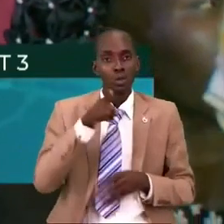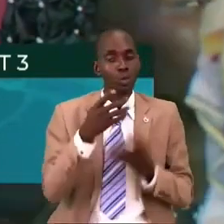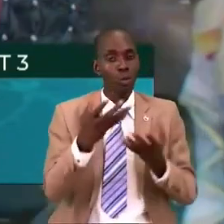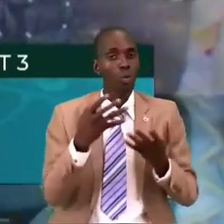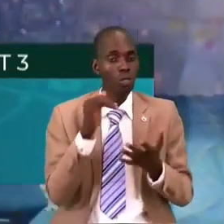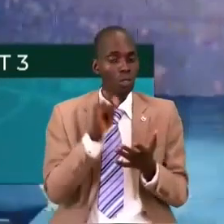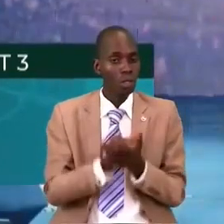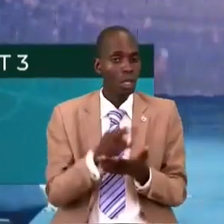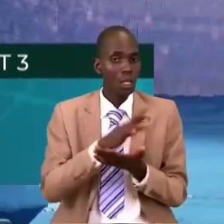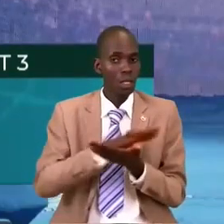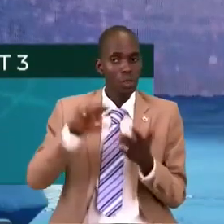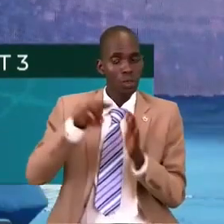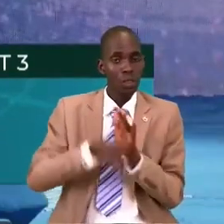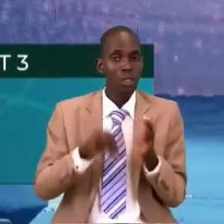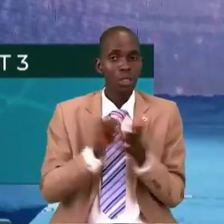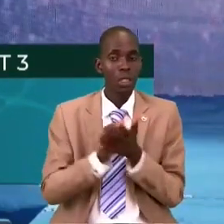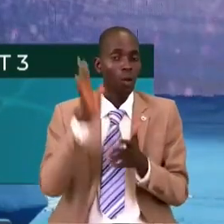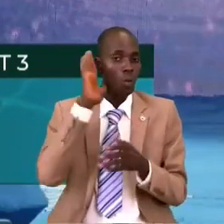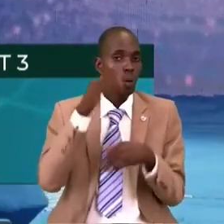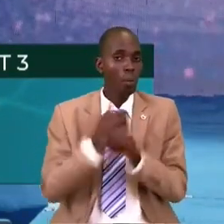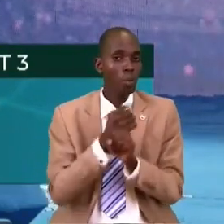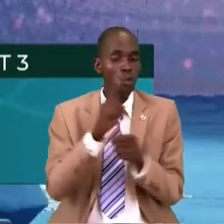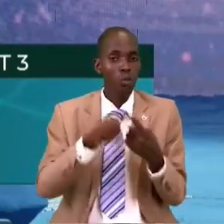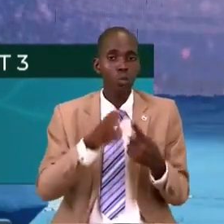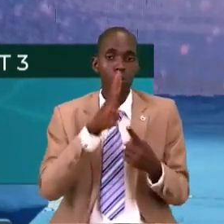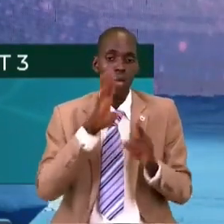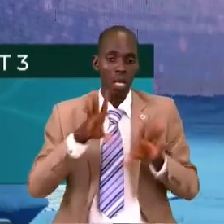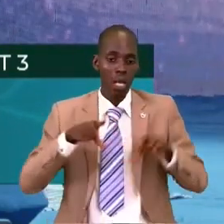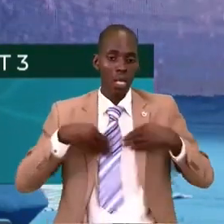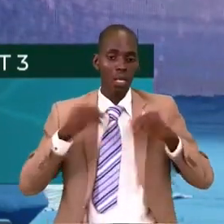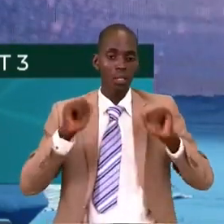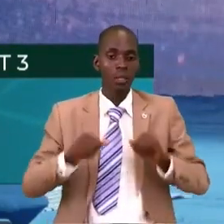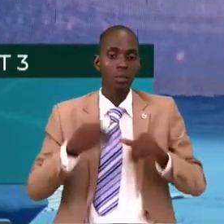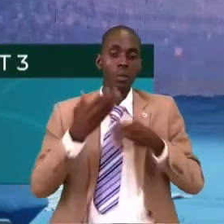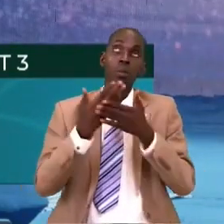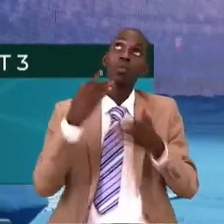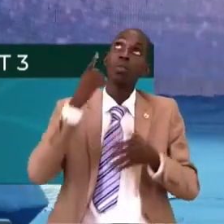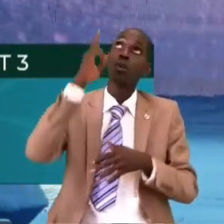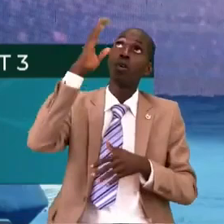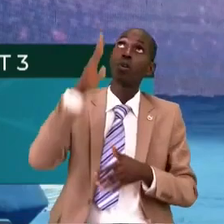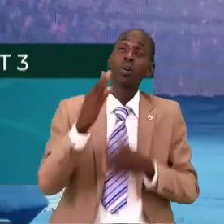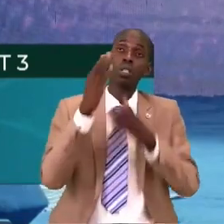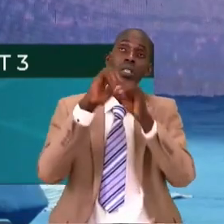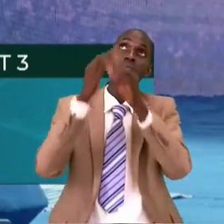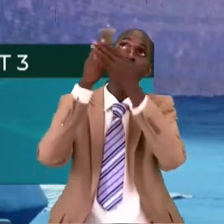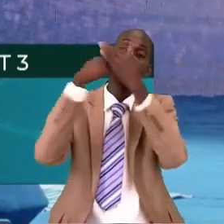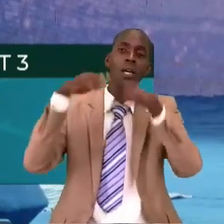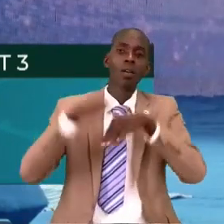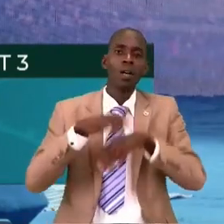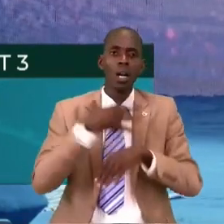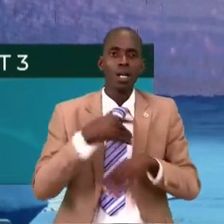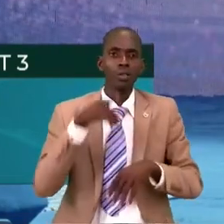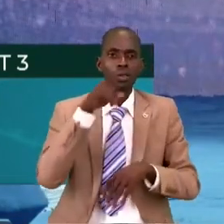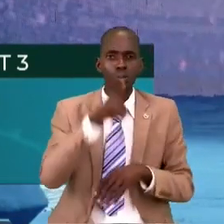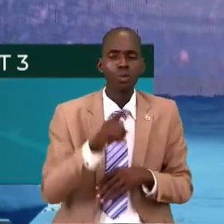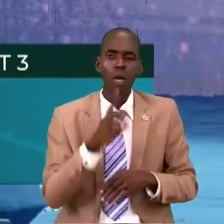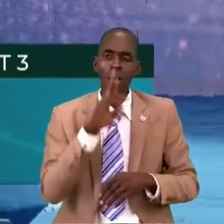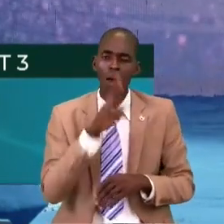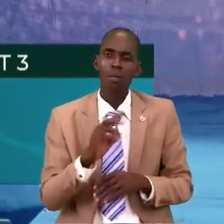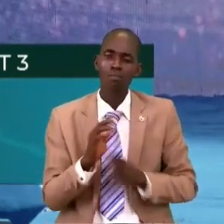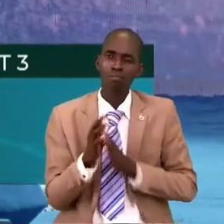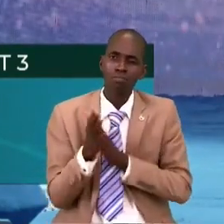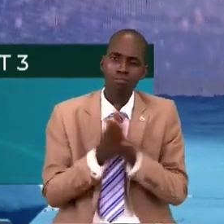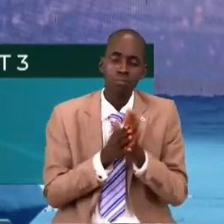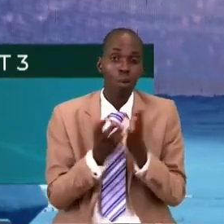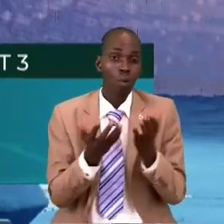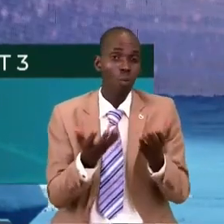you thirst. You say, oh Lord, I thought I was saved, but I look at my life and there's no difference between what I'm